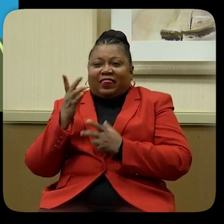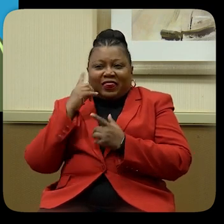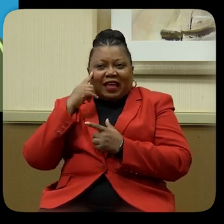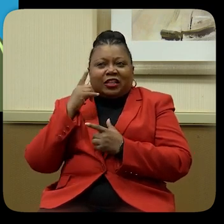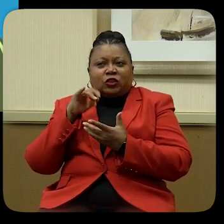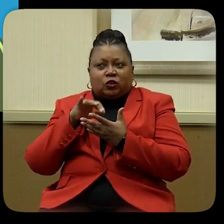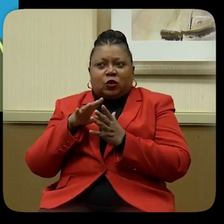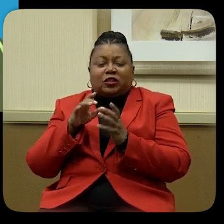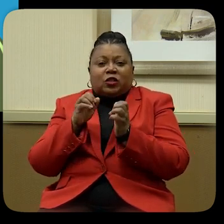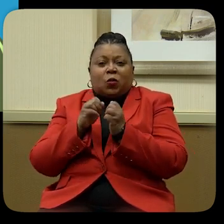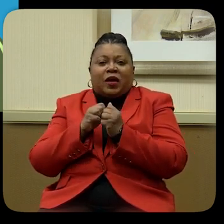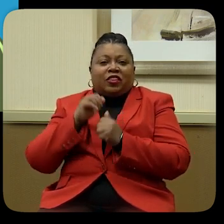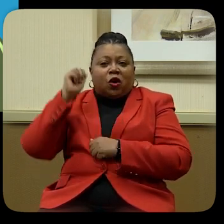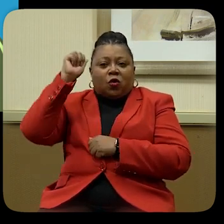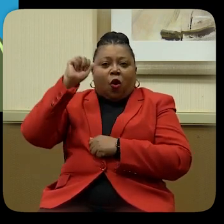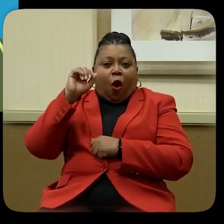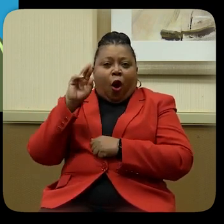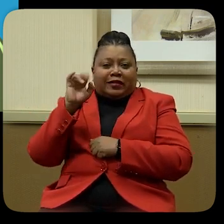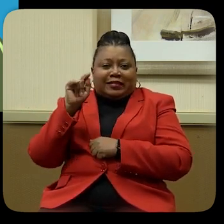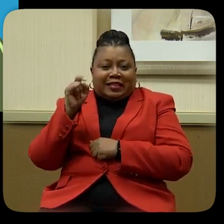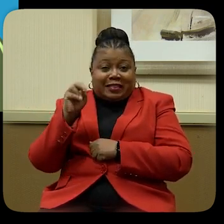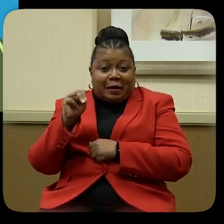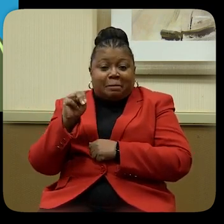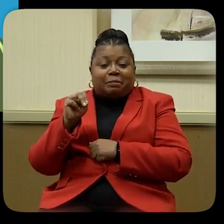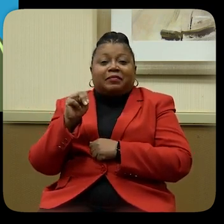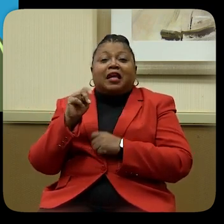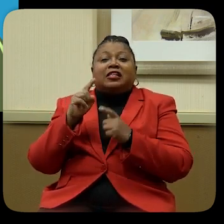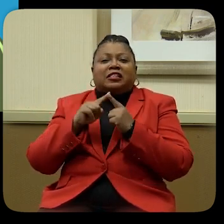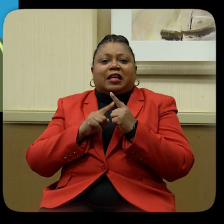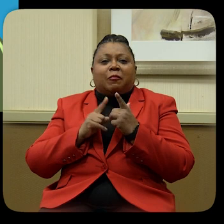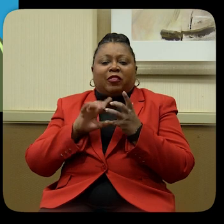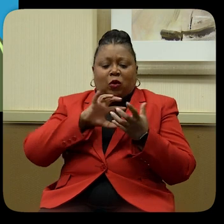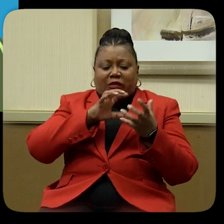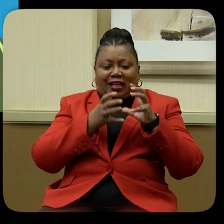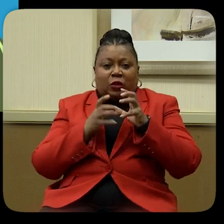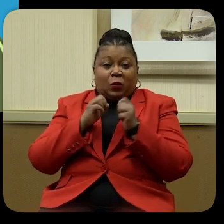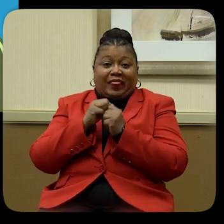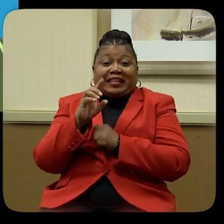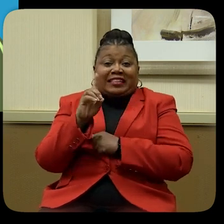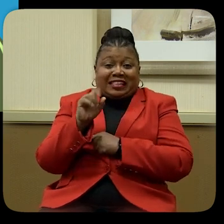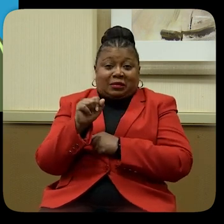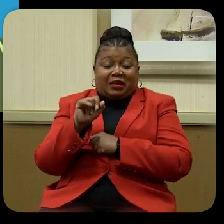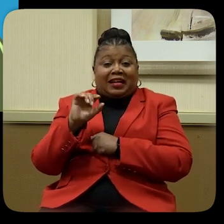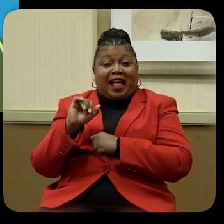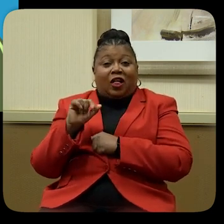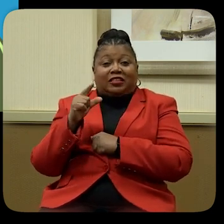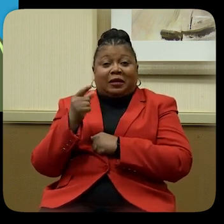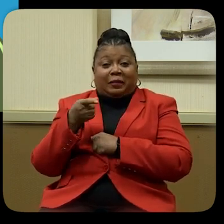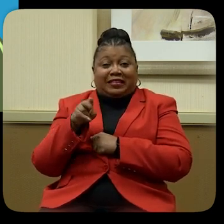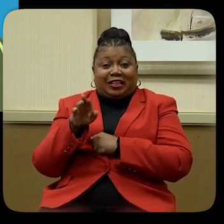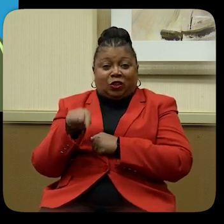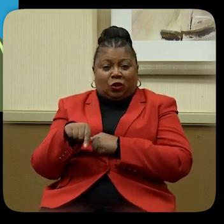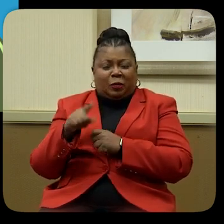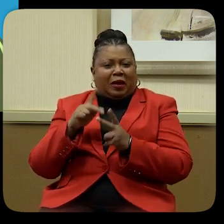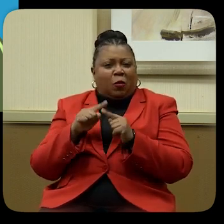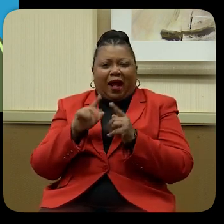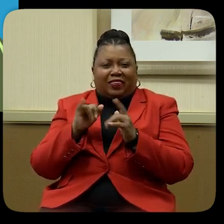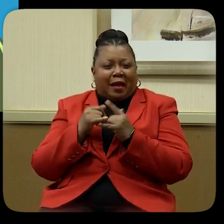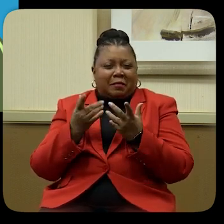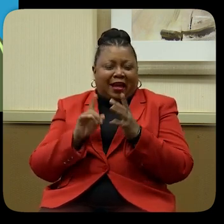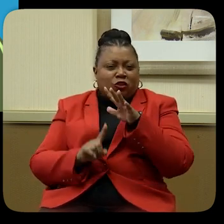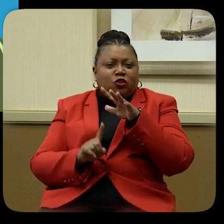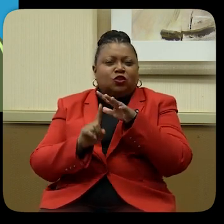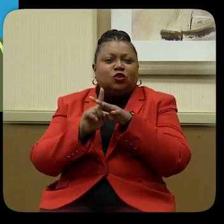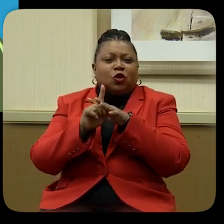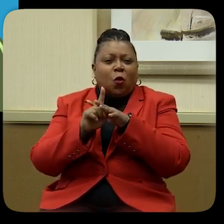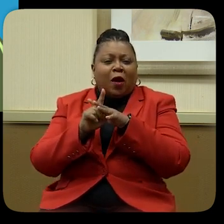students with autism, some of those intersections of disability and LGBTQ folks, how that might show